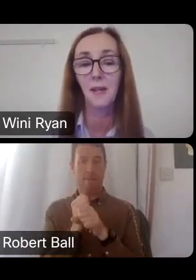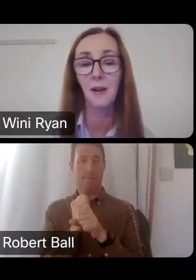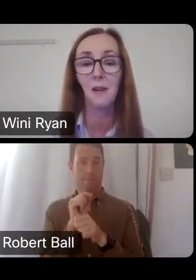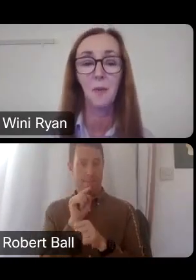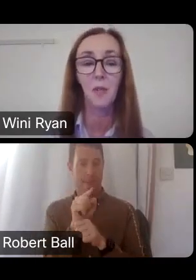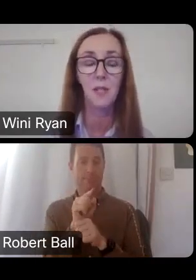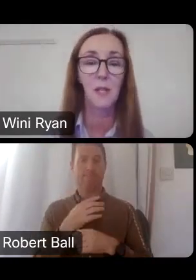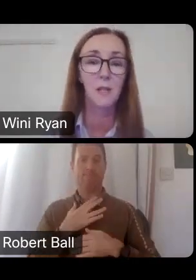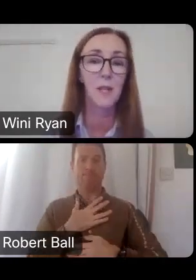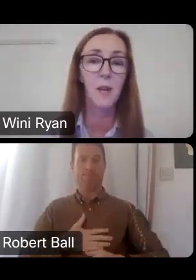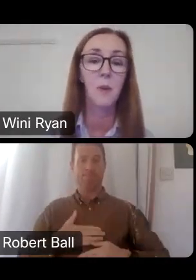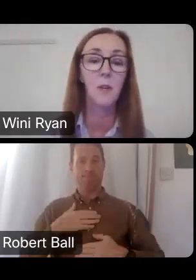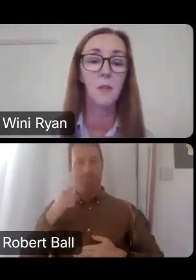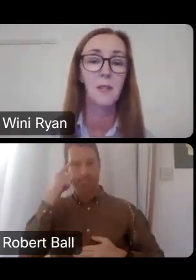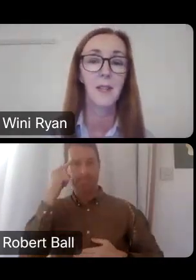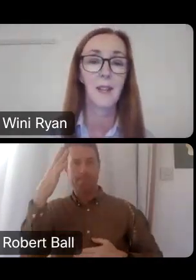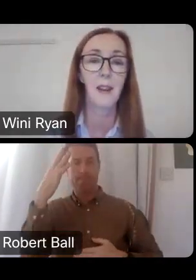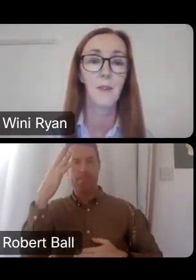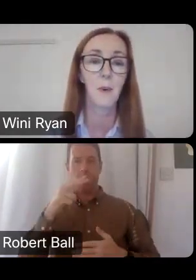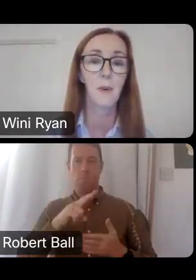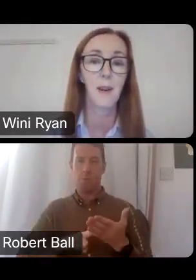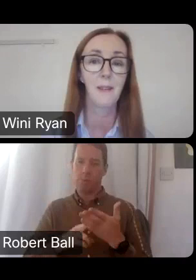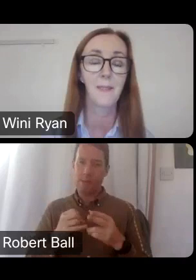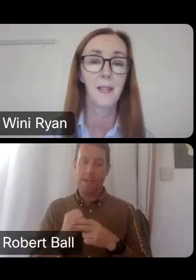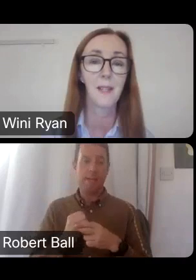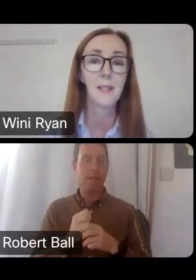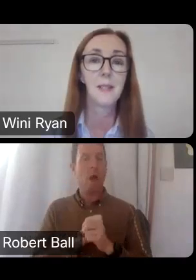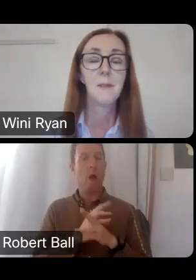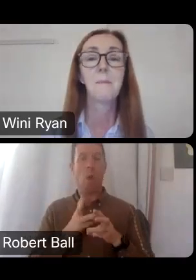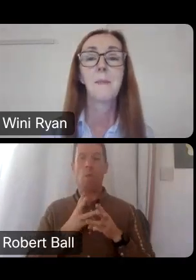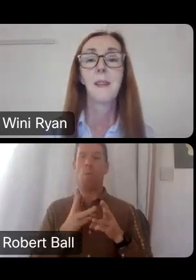learning in the area of emotional intelligence. We use it in every walk of life.